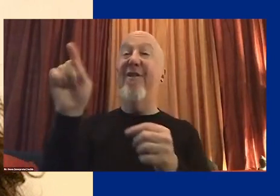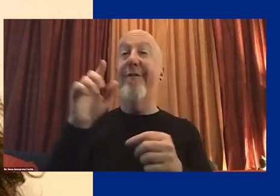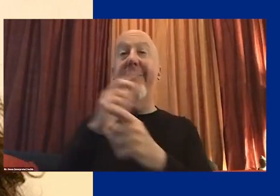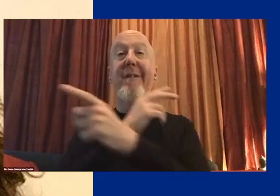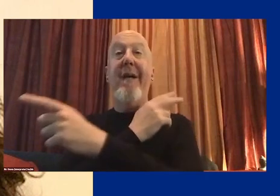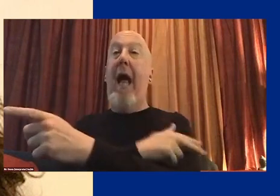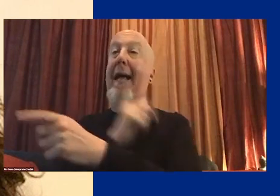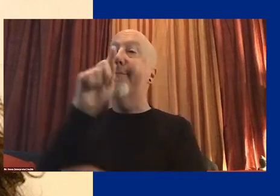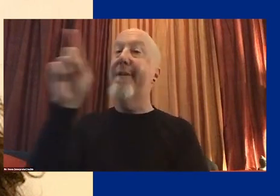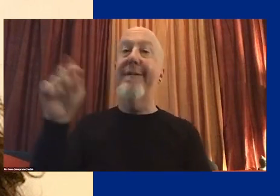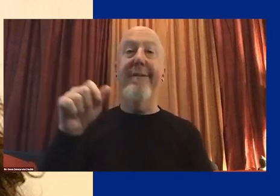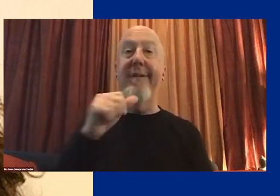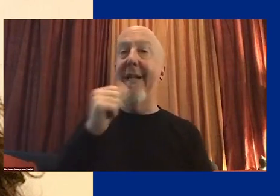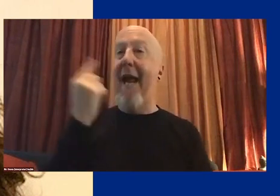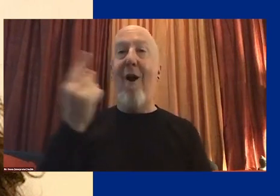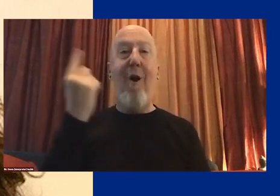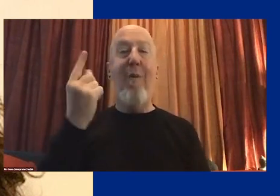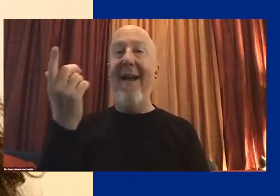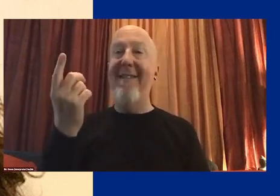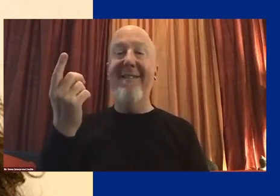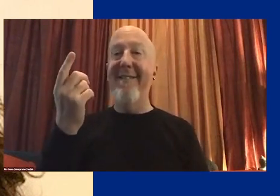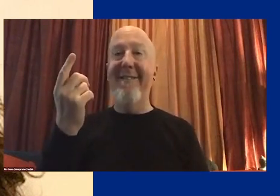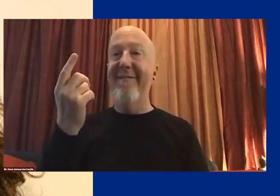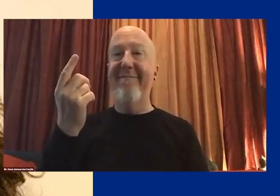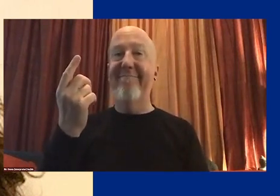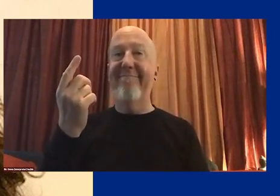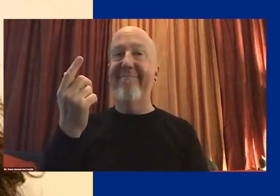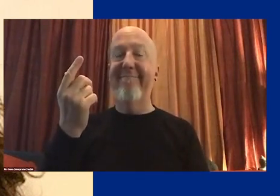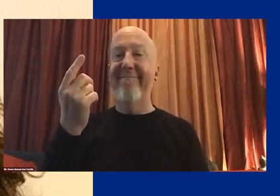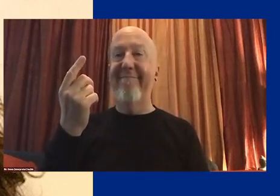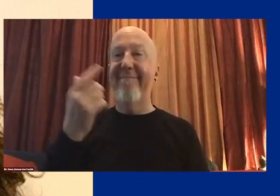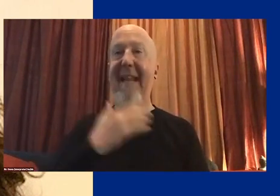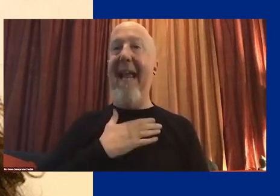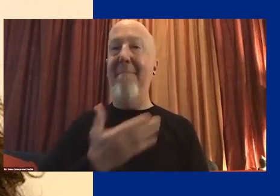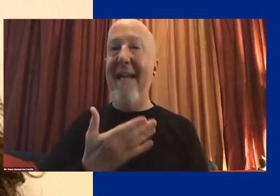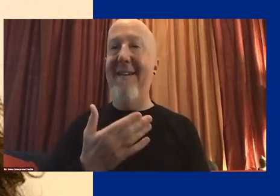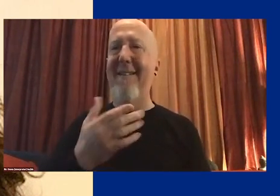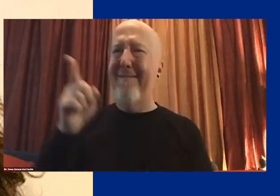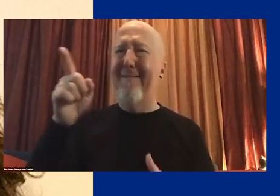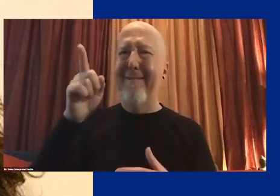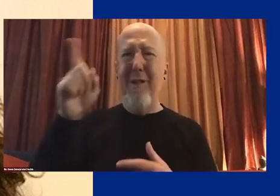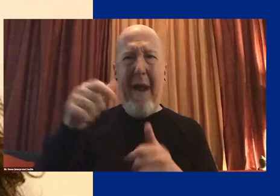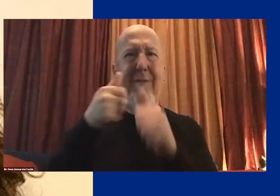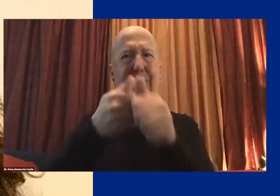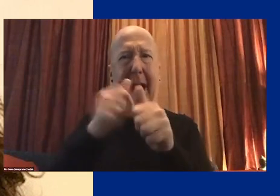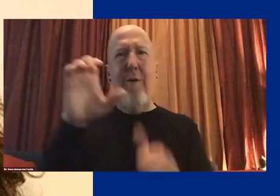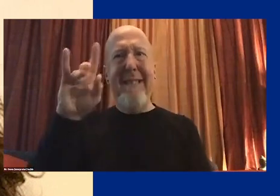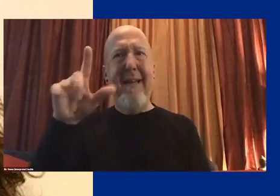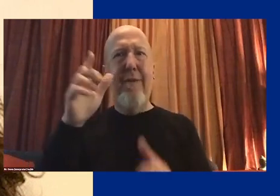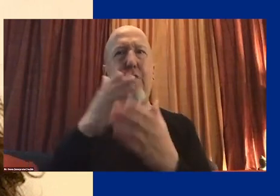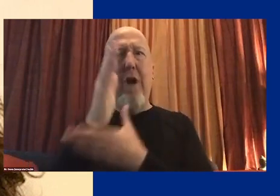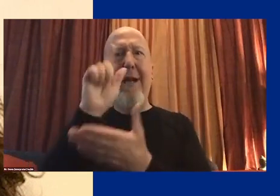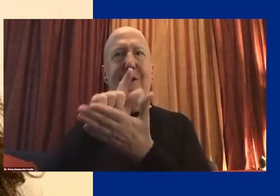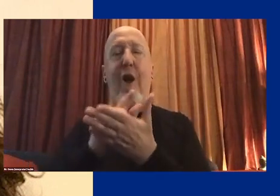always acknowledge that they are regulated by our civil rights statutes and often operate as though they